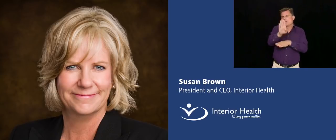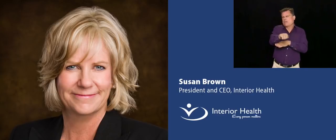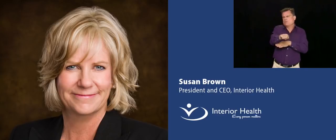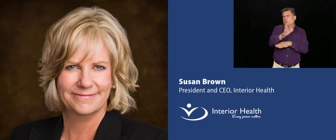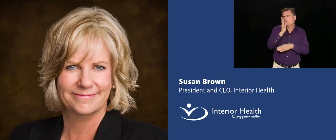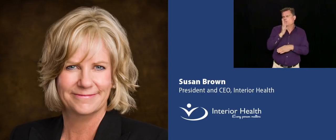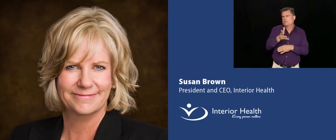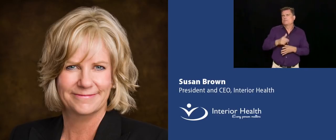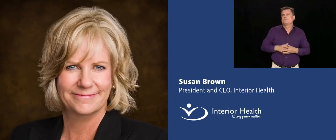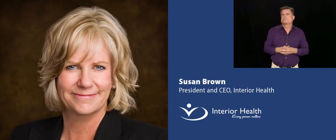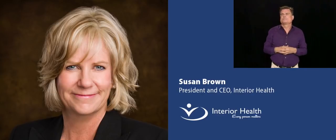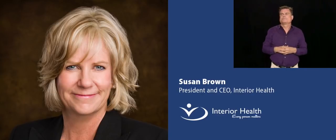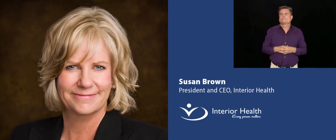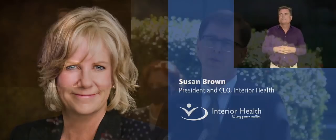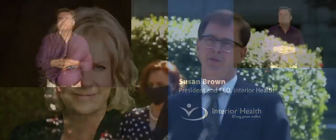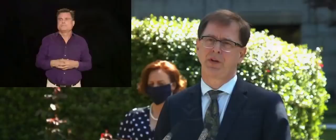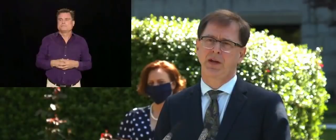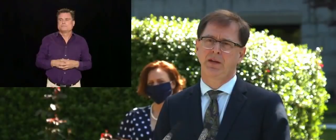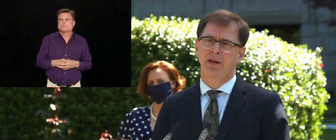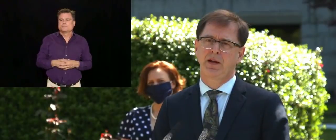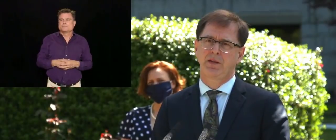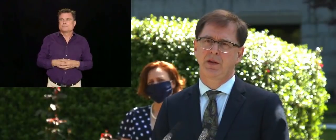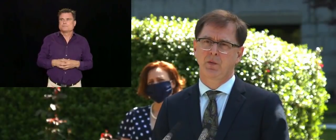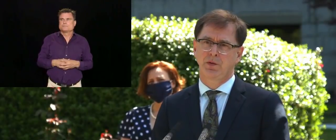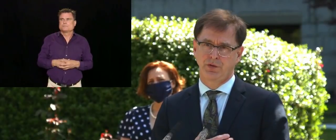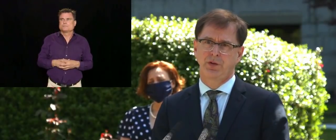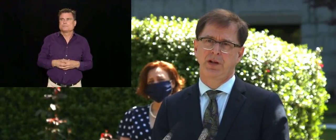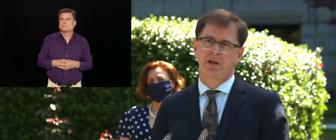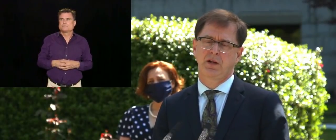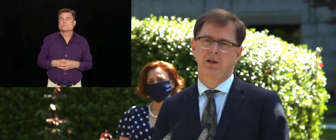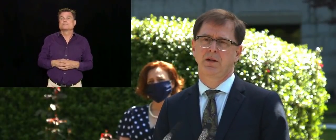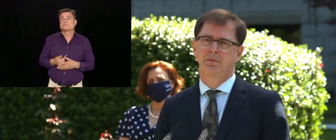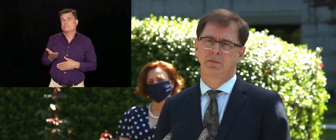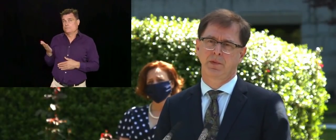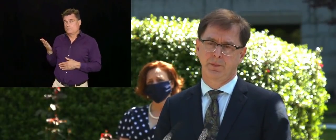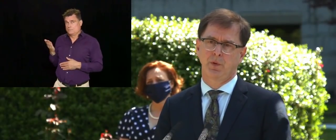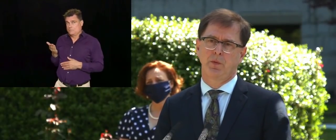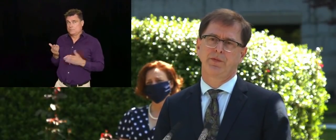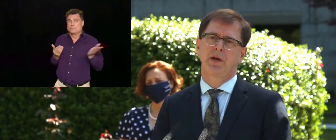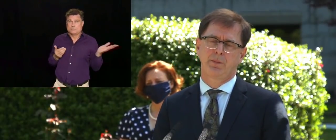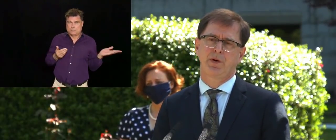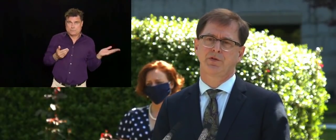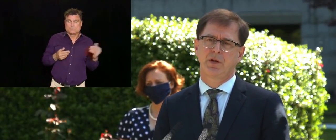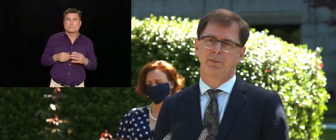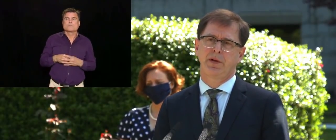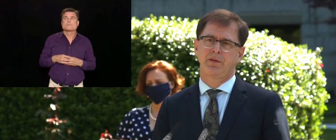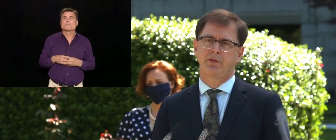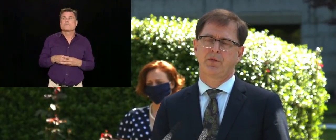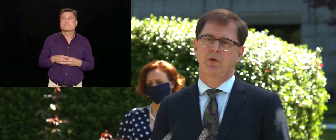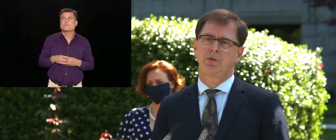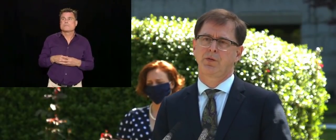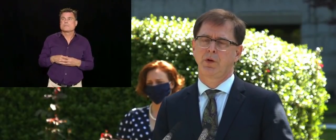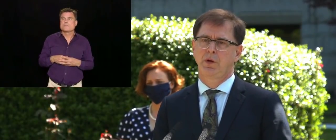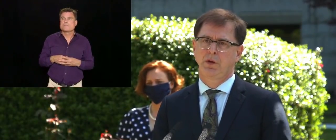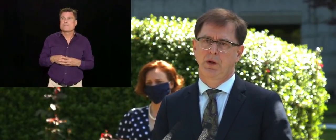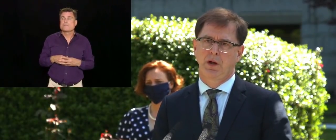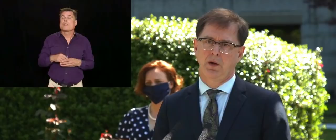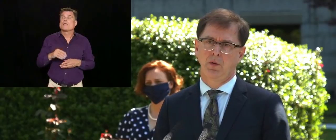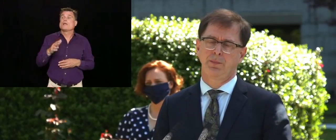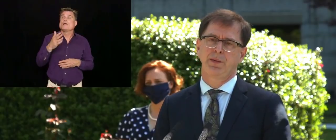today. Yeah, and just to say that I think what's unique about what we've done in British Columbia is, of